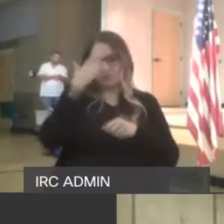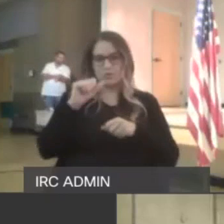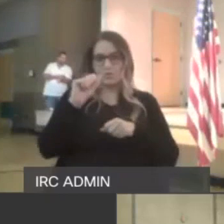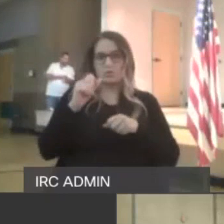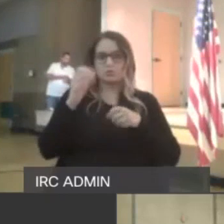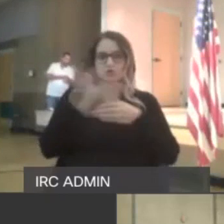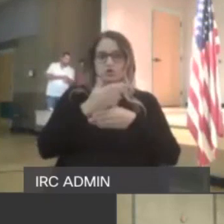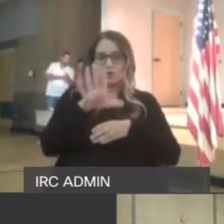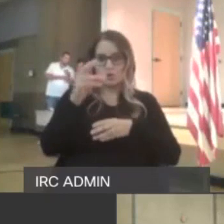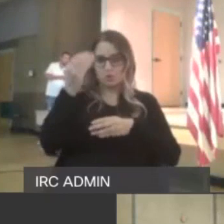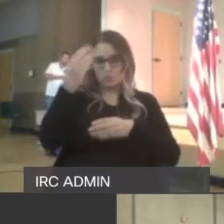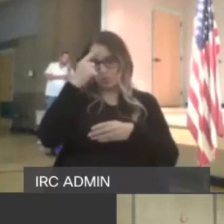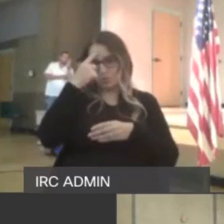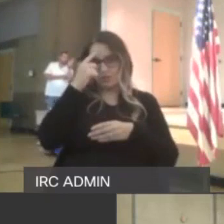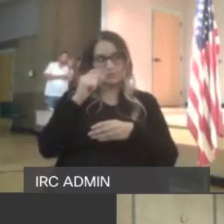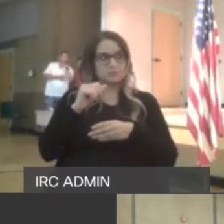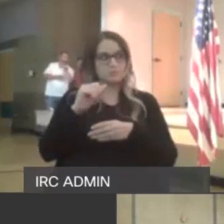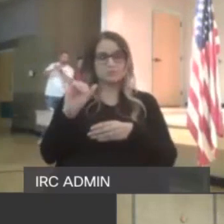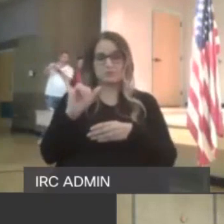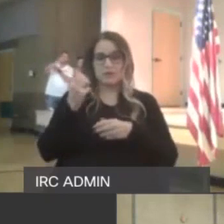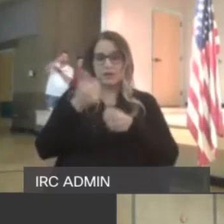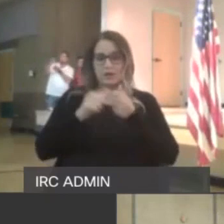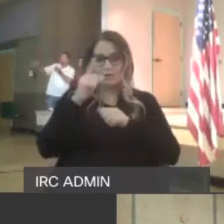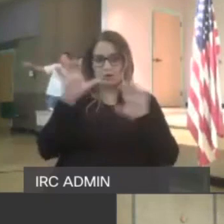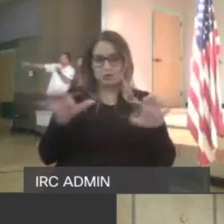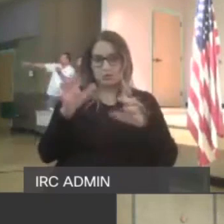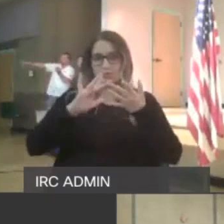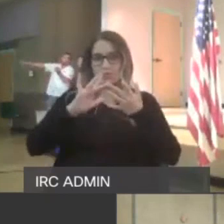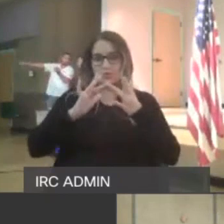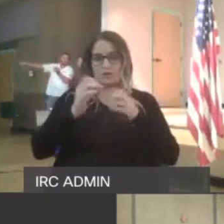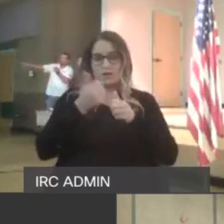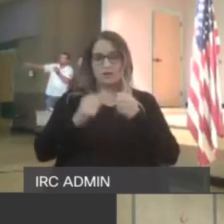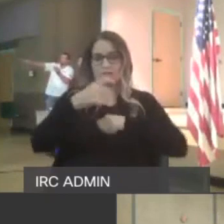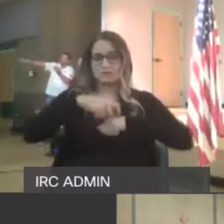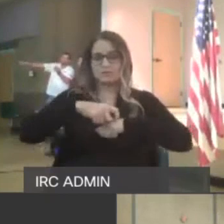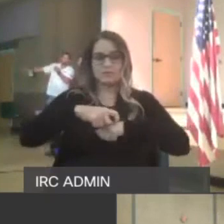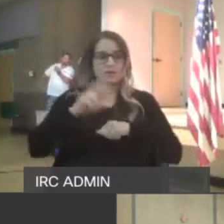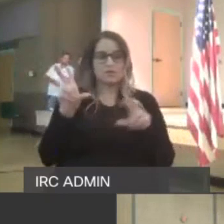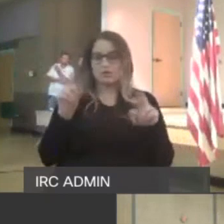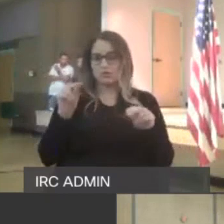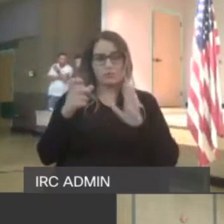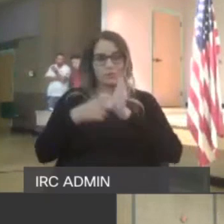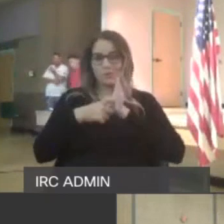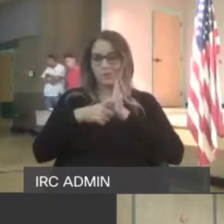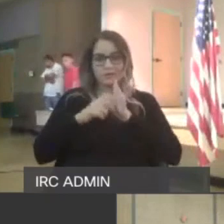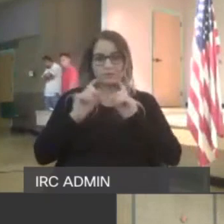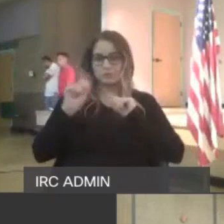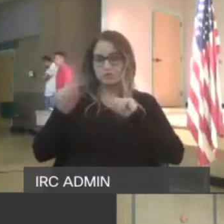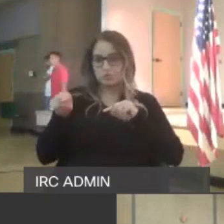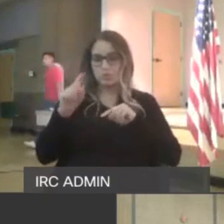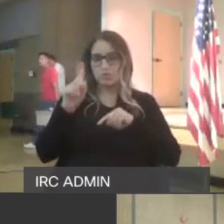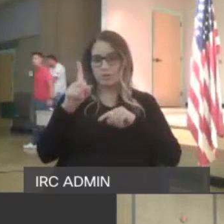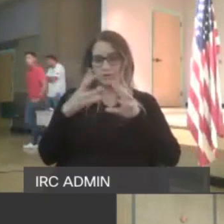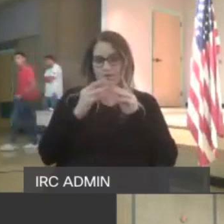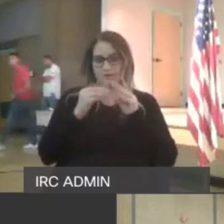to share your thoughts and their thoughts too. Anyone can do so online anytime. There's no requirement